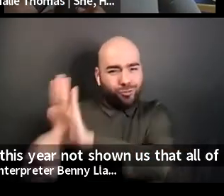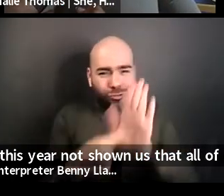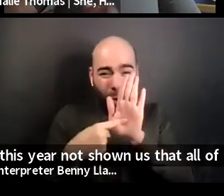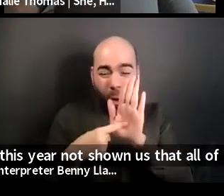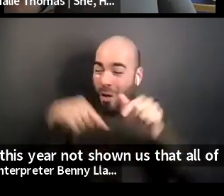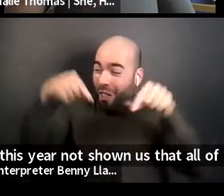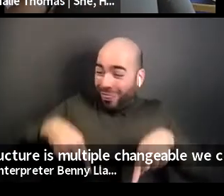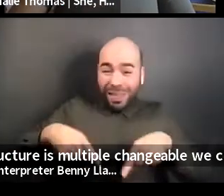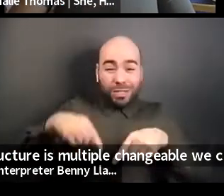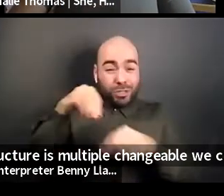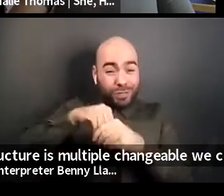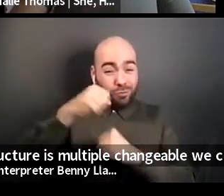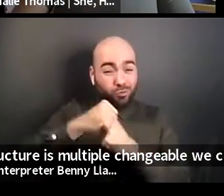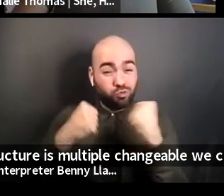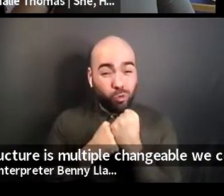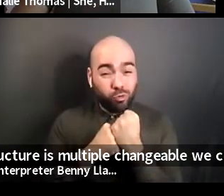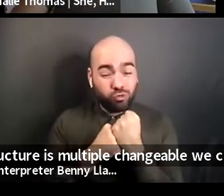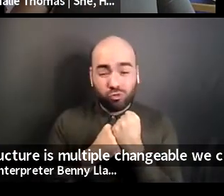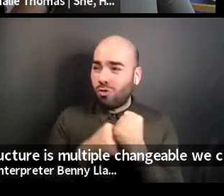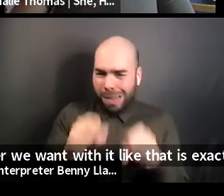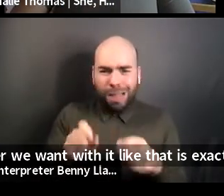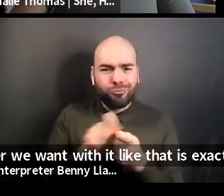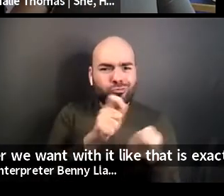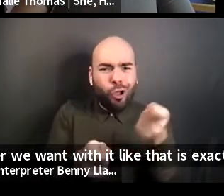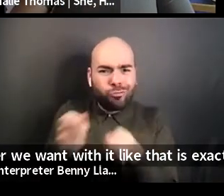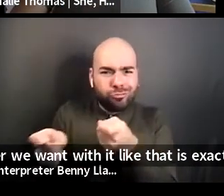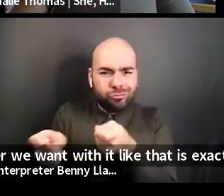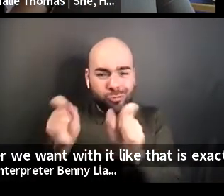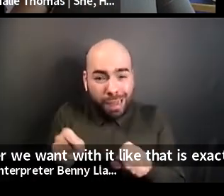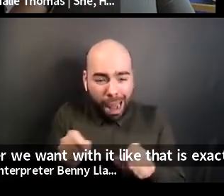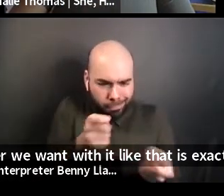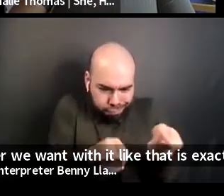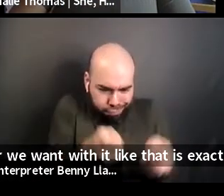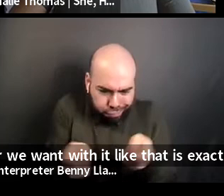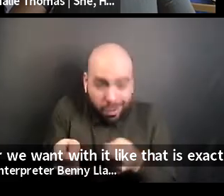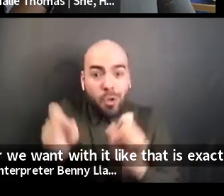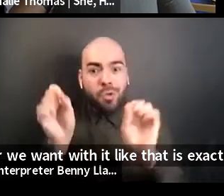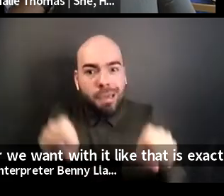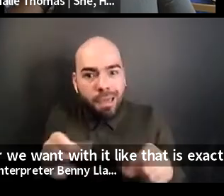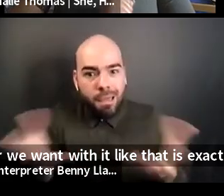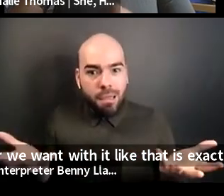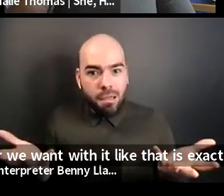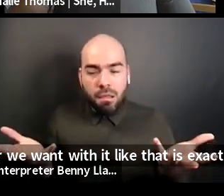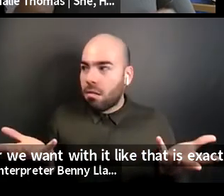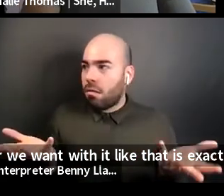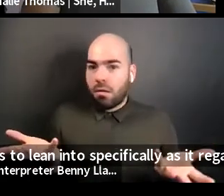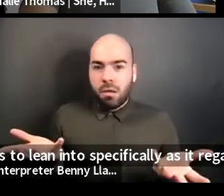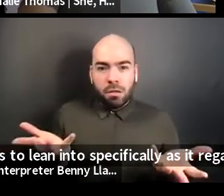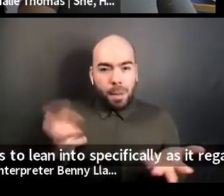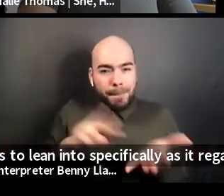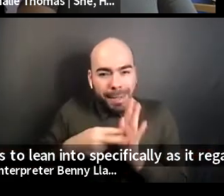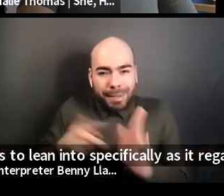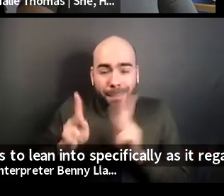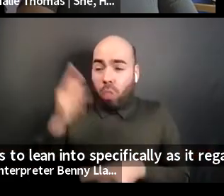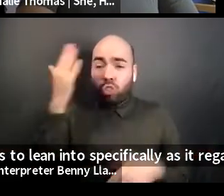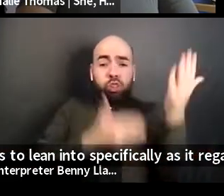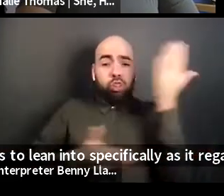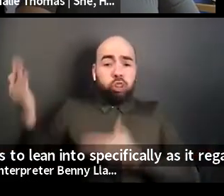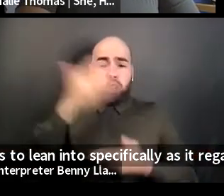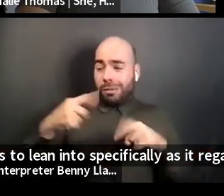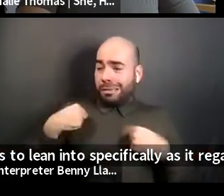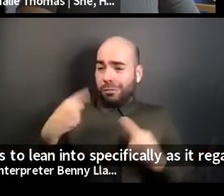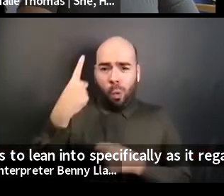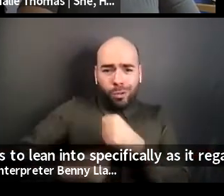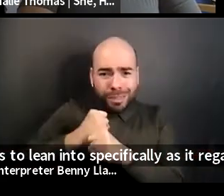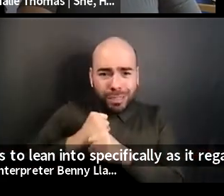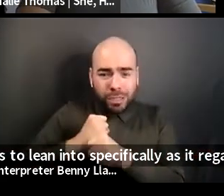Like, that is exactly what I want us to lean into, specifically as it regards to intersect, like the work